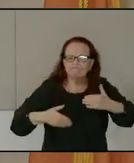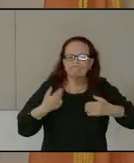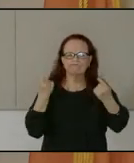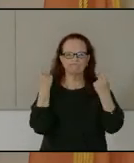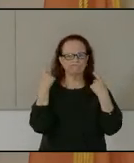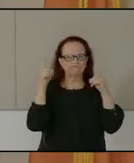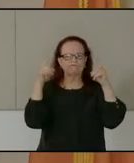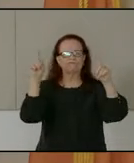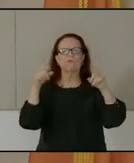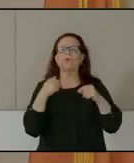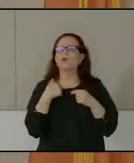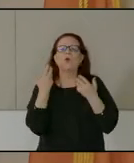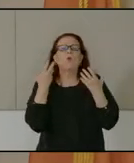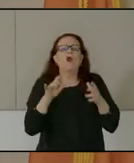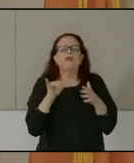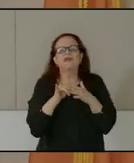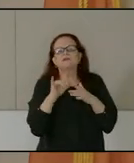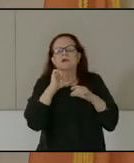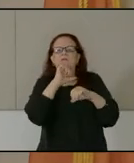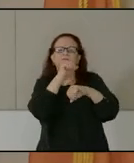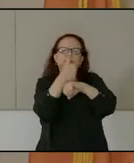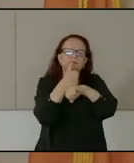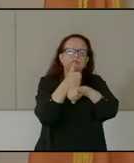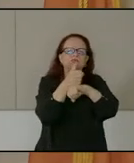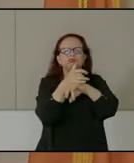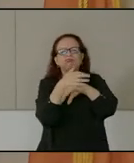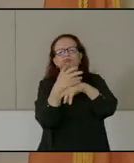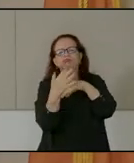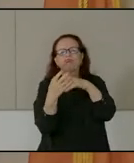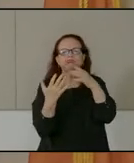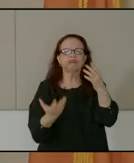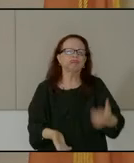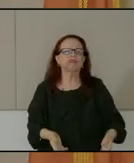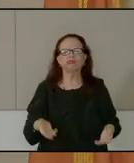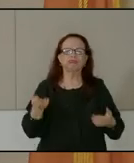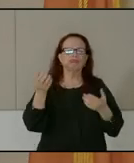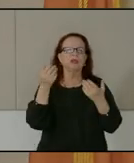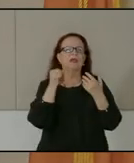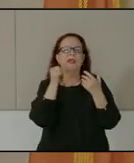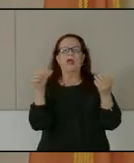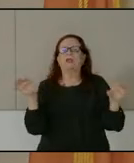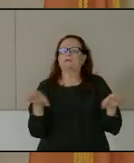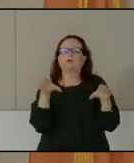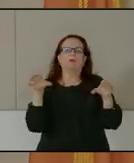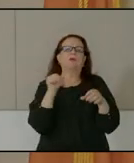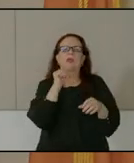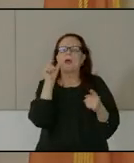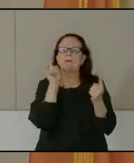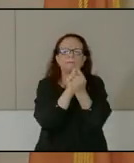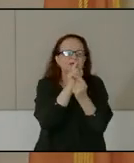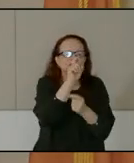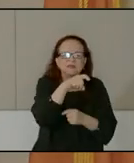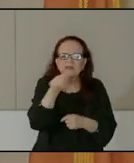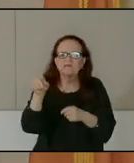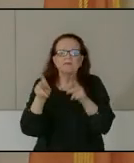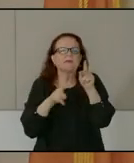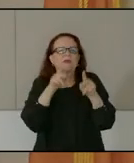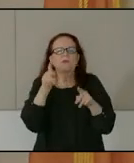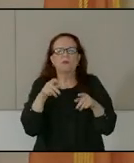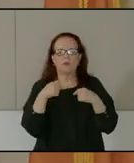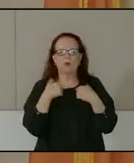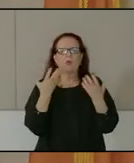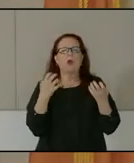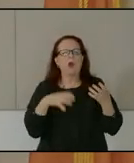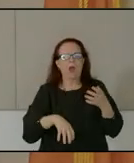don't want this to just to be another office that is simply there. We want it to be active. We want it to be really out in the